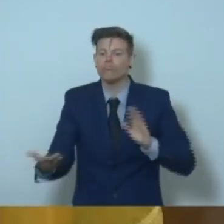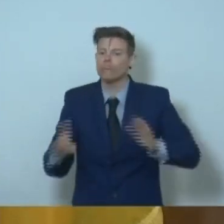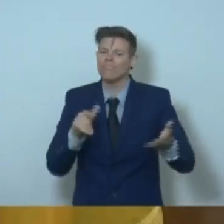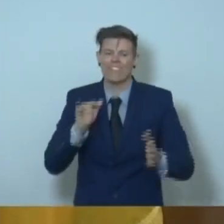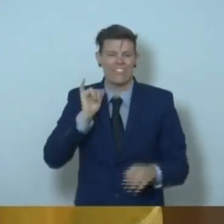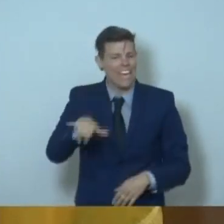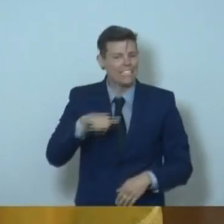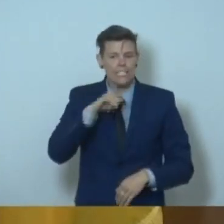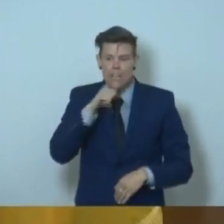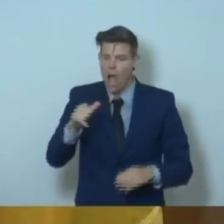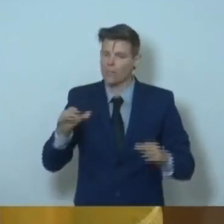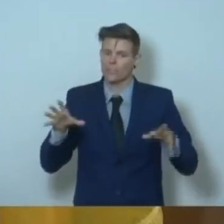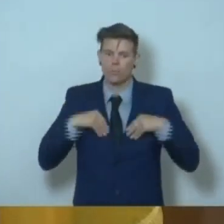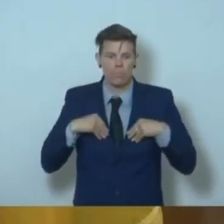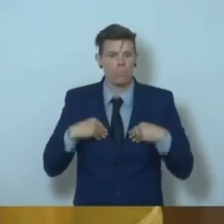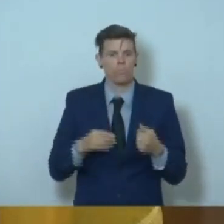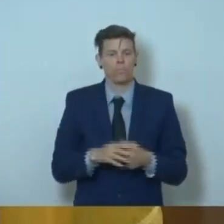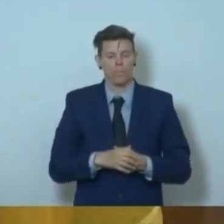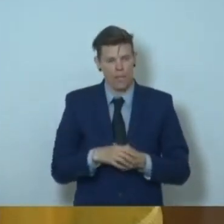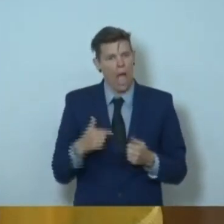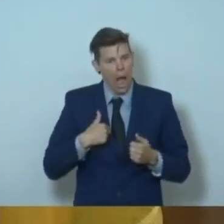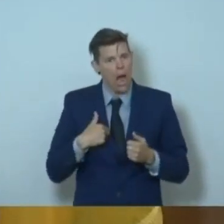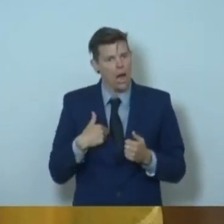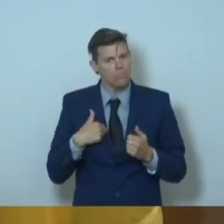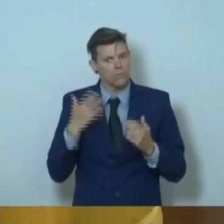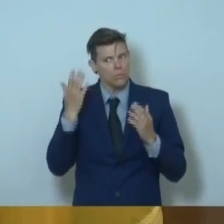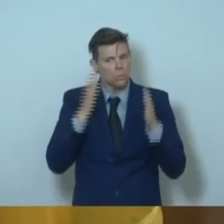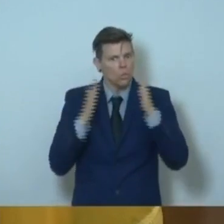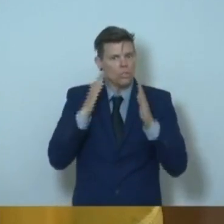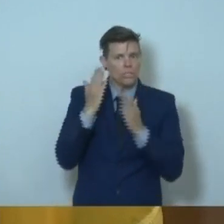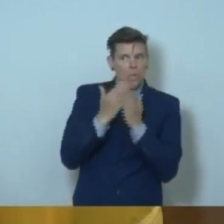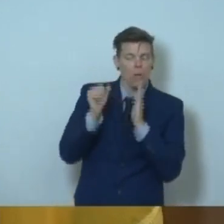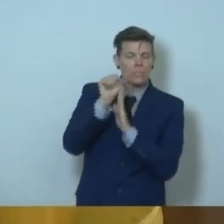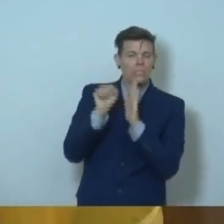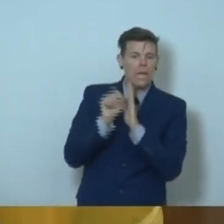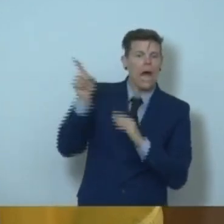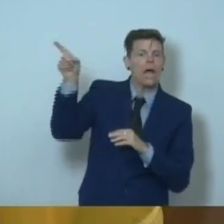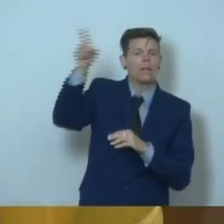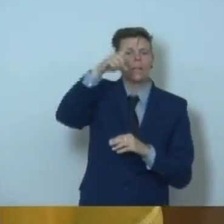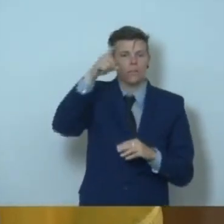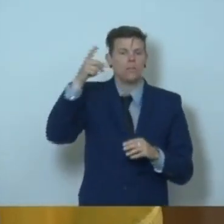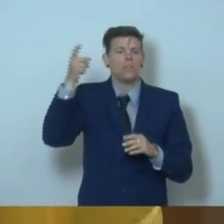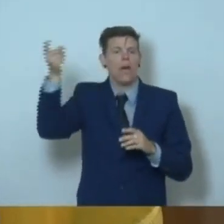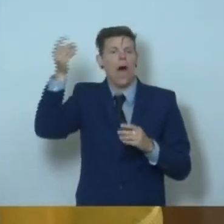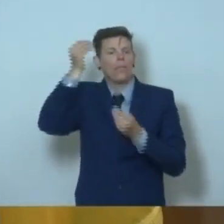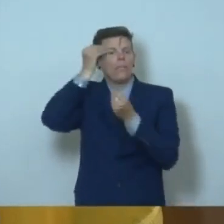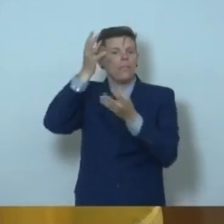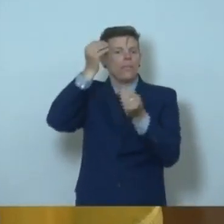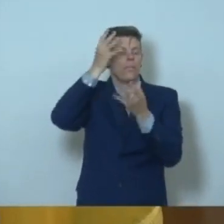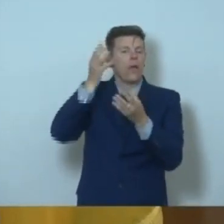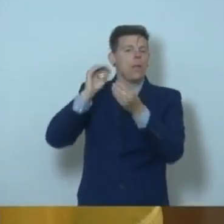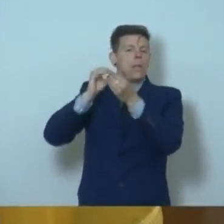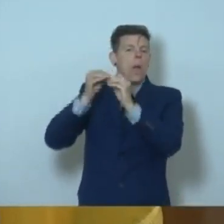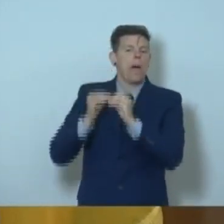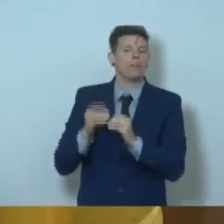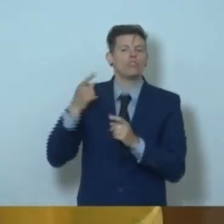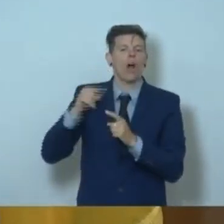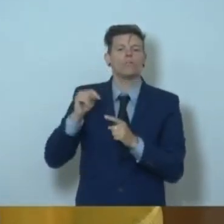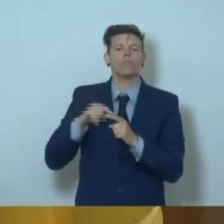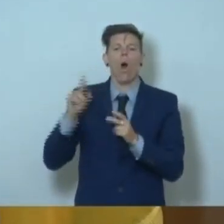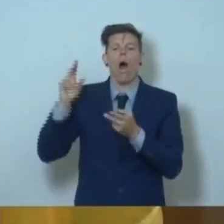But I worry that there are states and others who are reporting data in a way that tries to